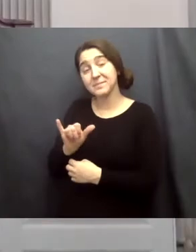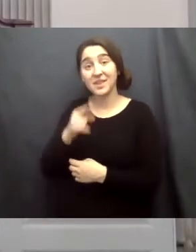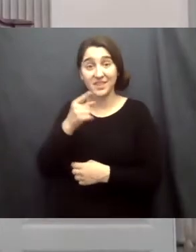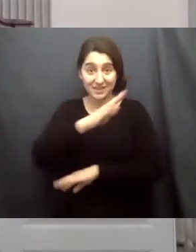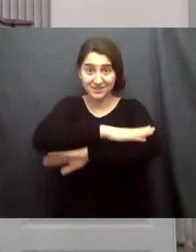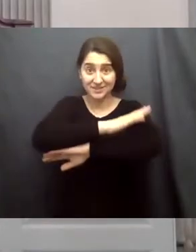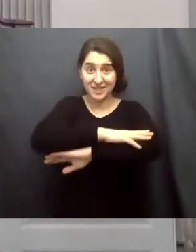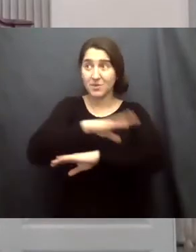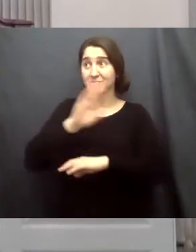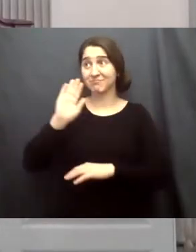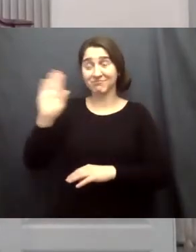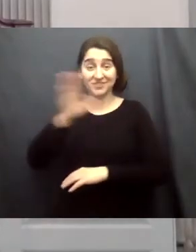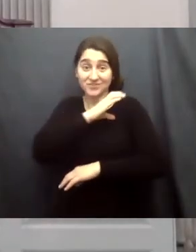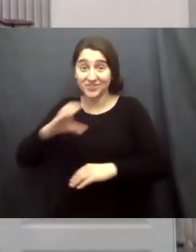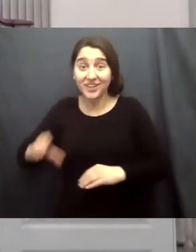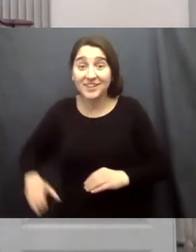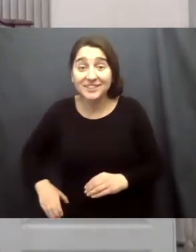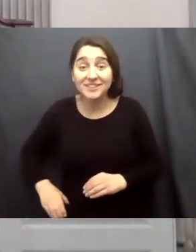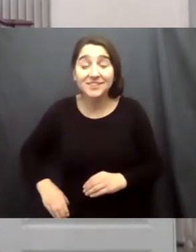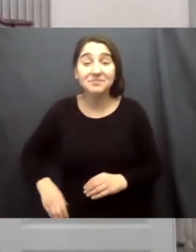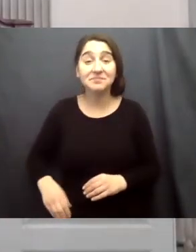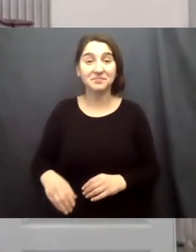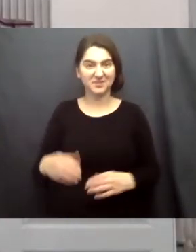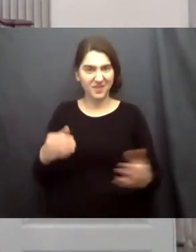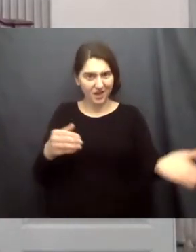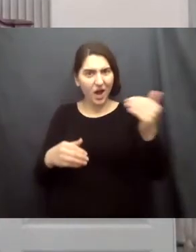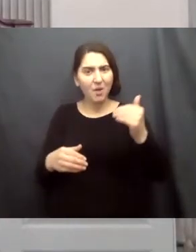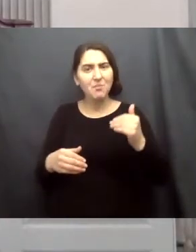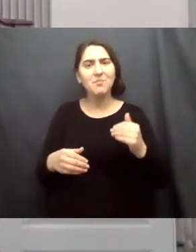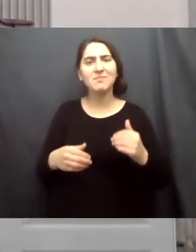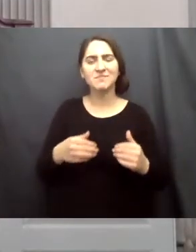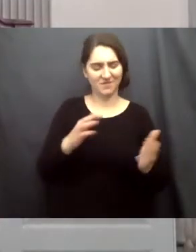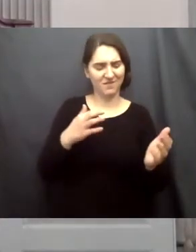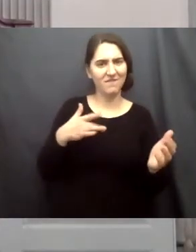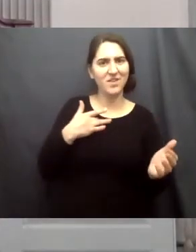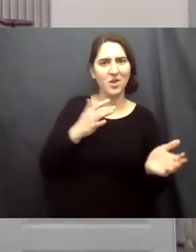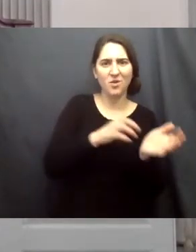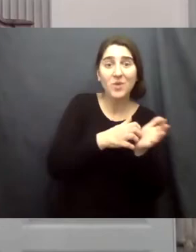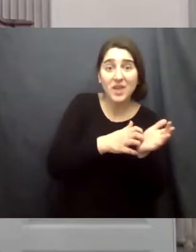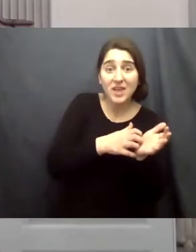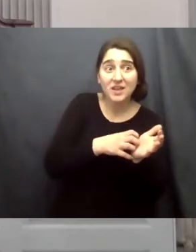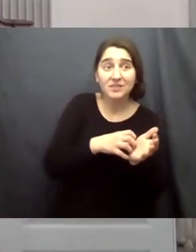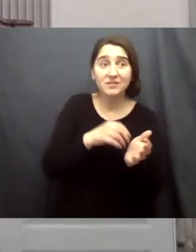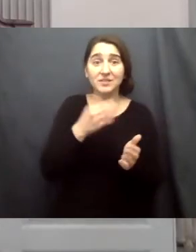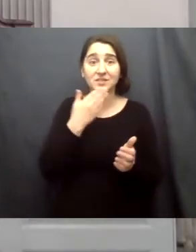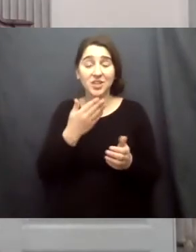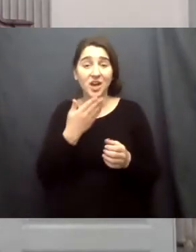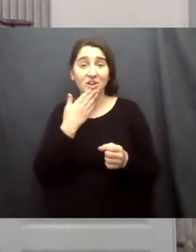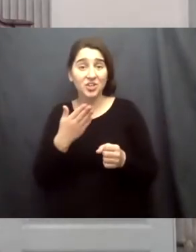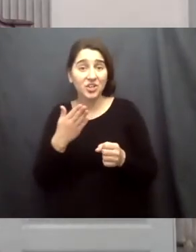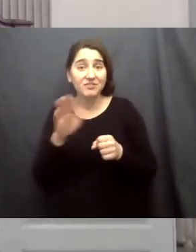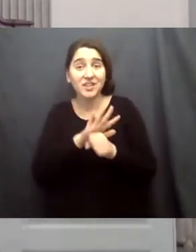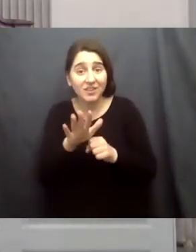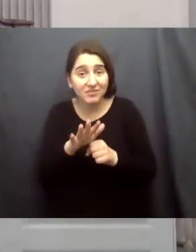This is Christ's table, so come, you who feel weak and